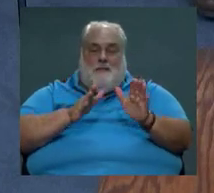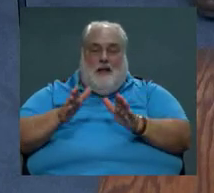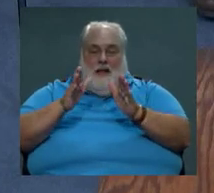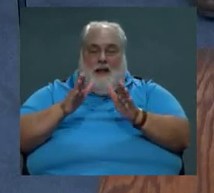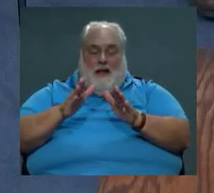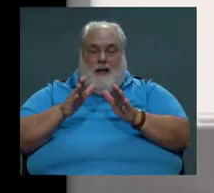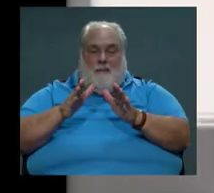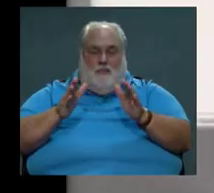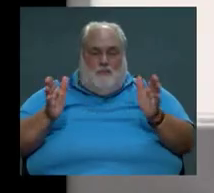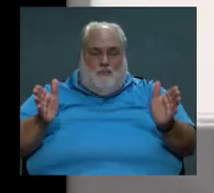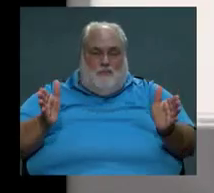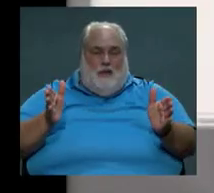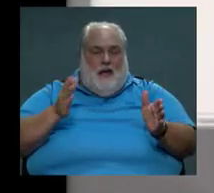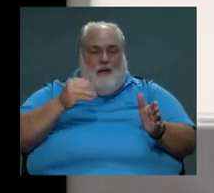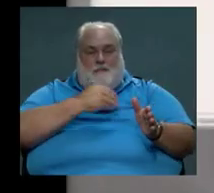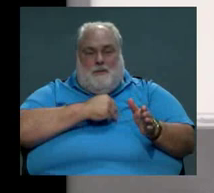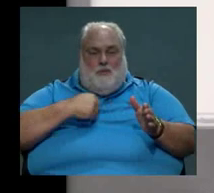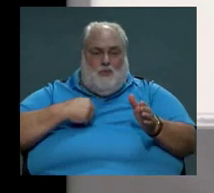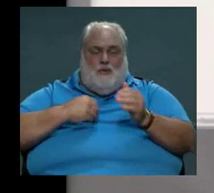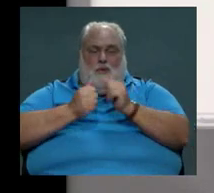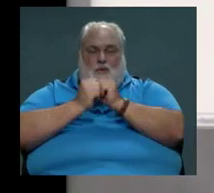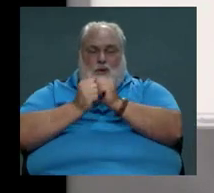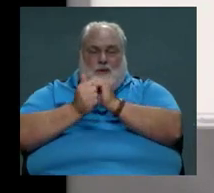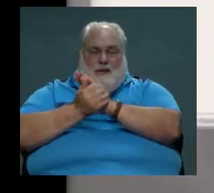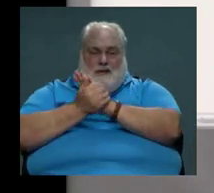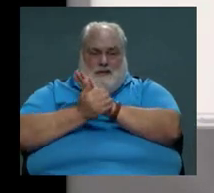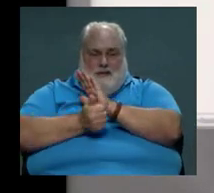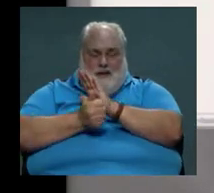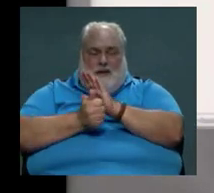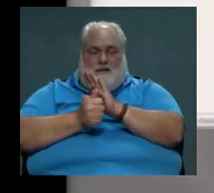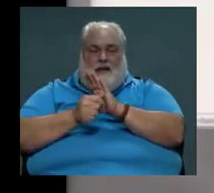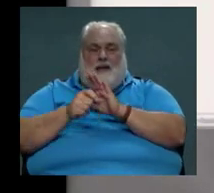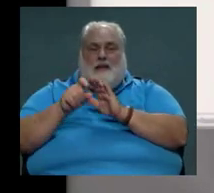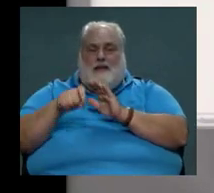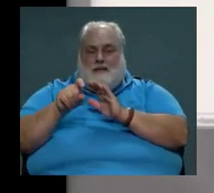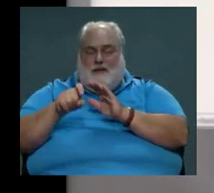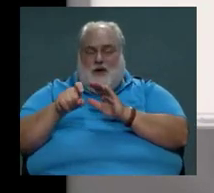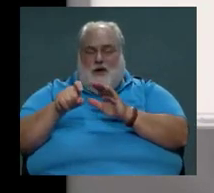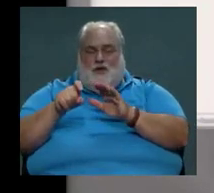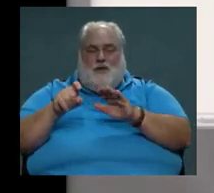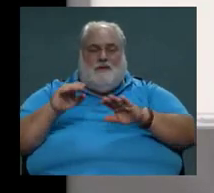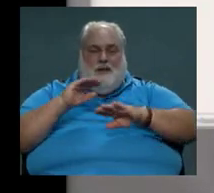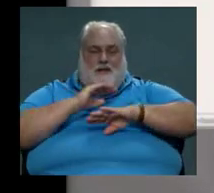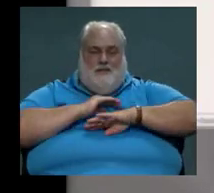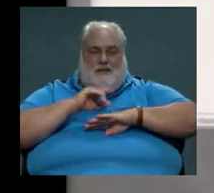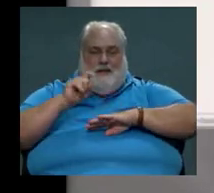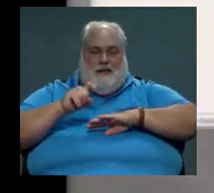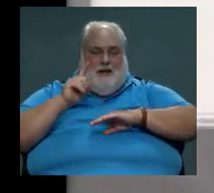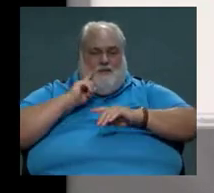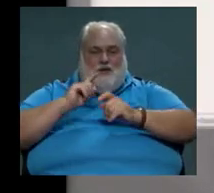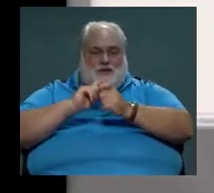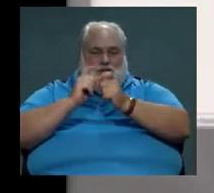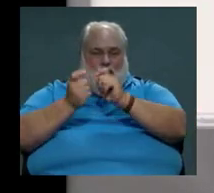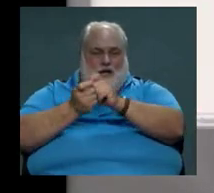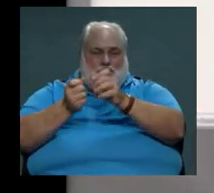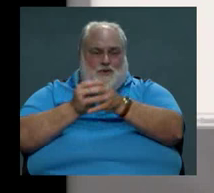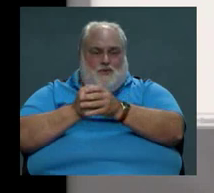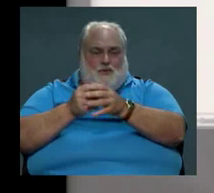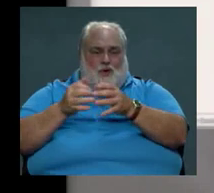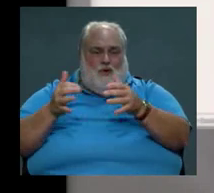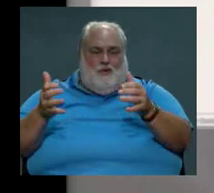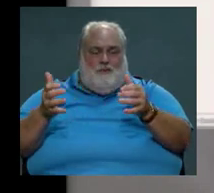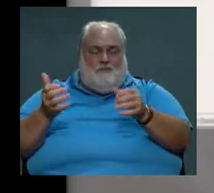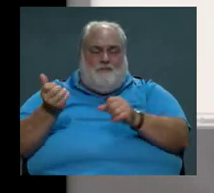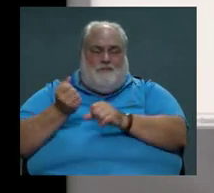empowerment, and providing our members with the tools and support necessary to meet the challenges of growth and change. Each